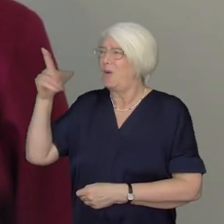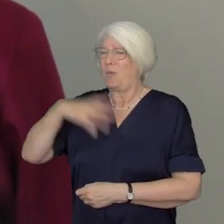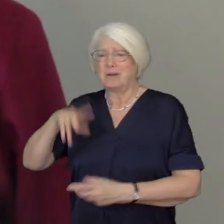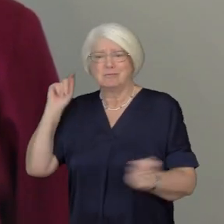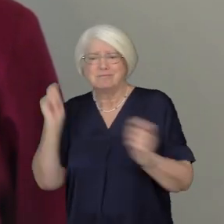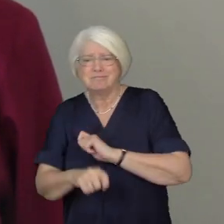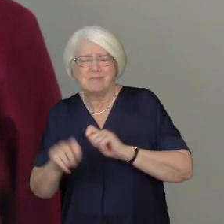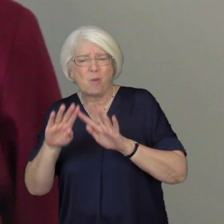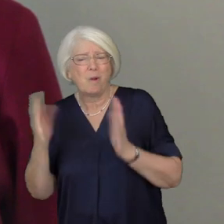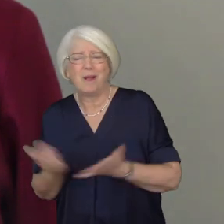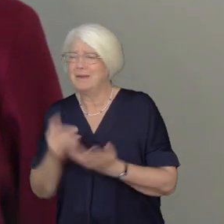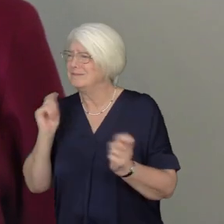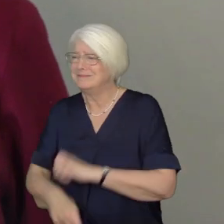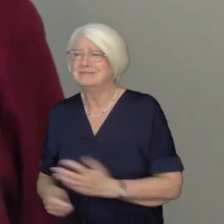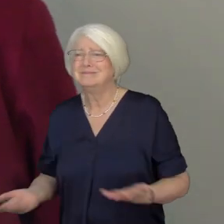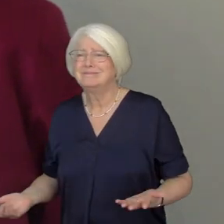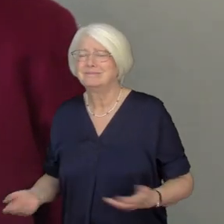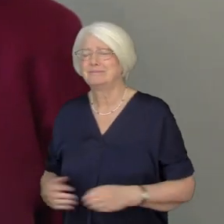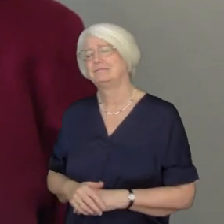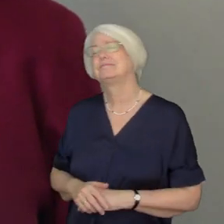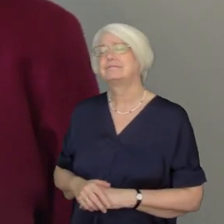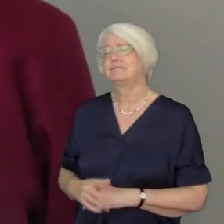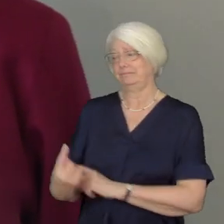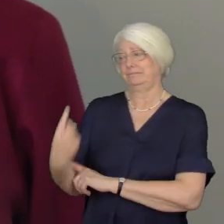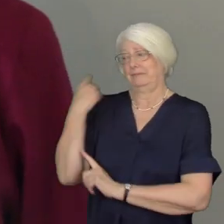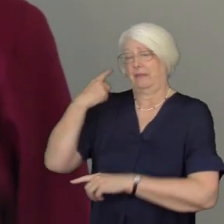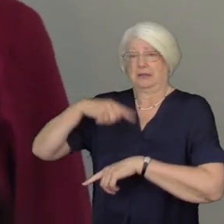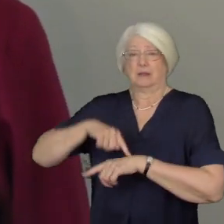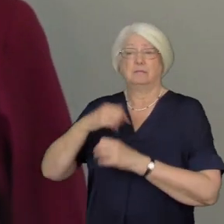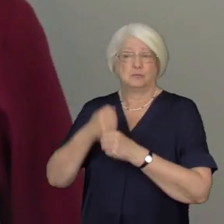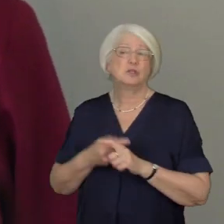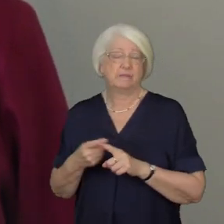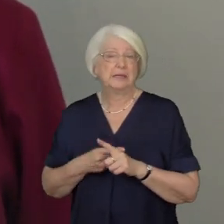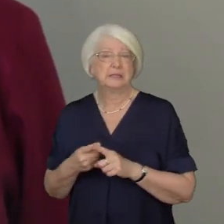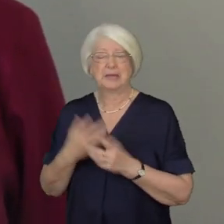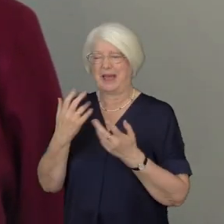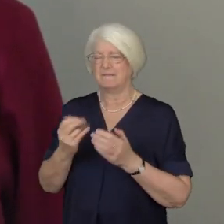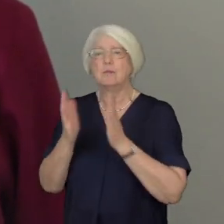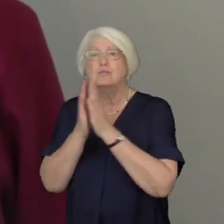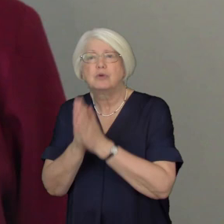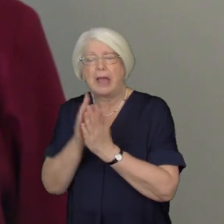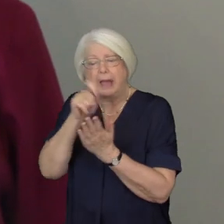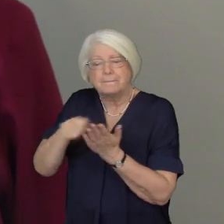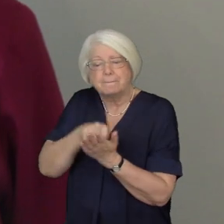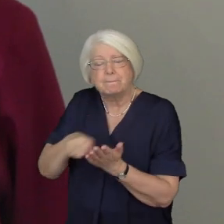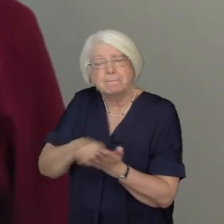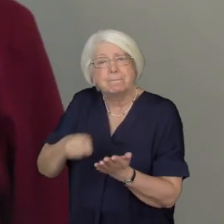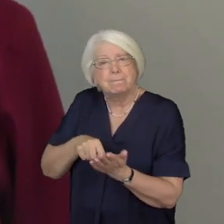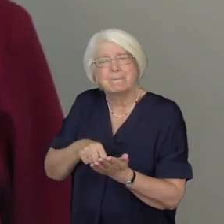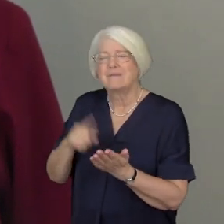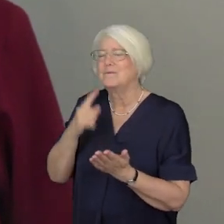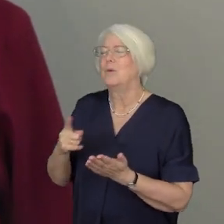the world. The Church of England then, as it does now, has a liturgy for the deliverance from